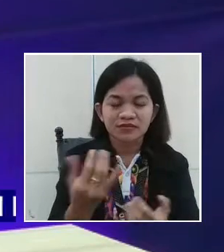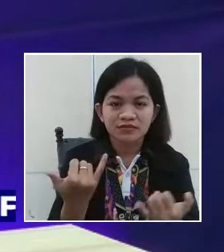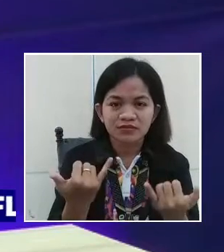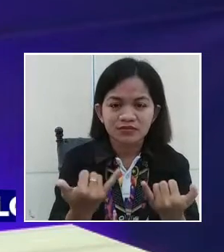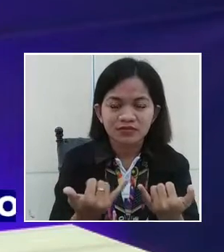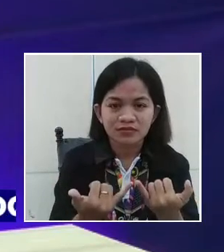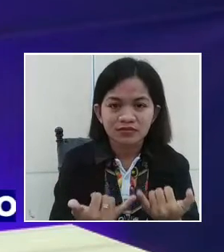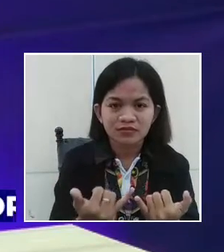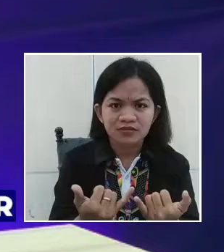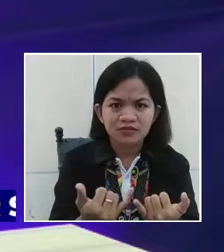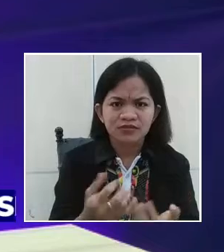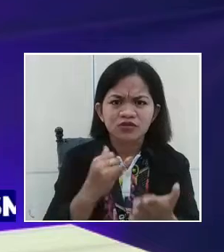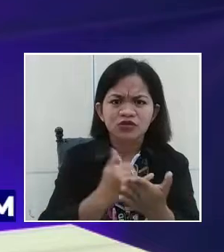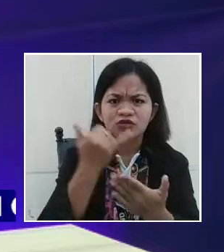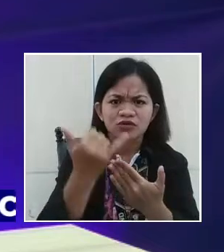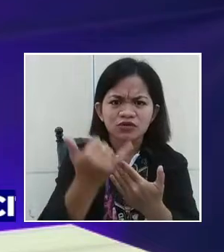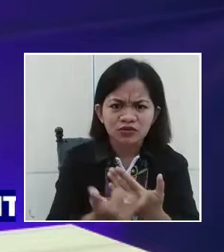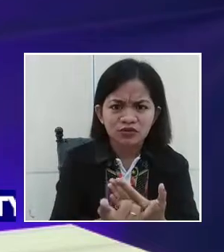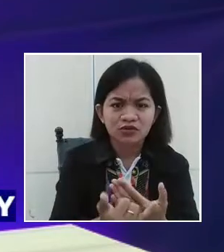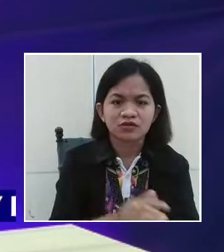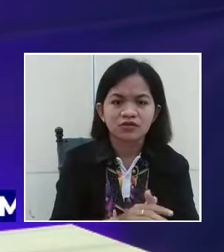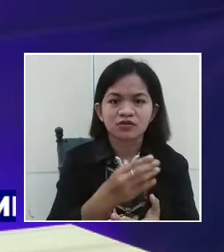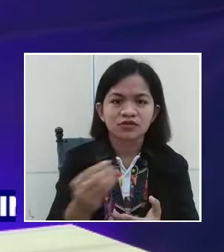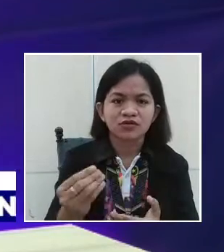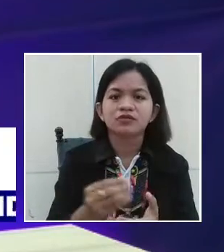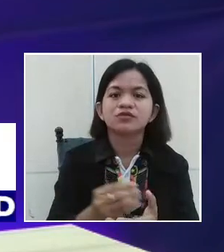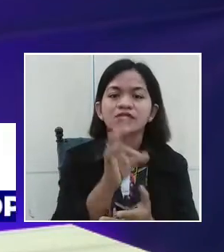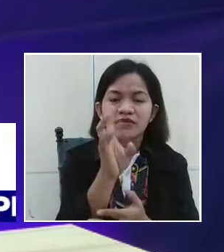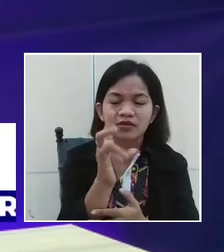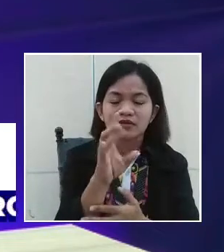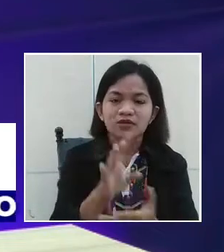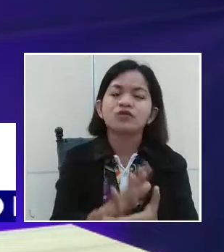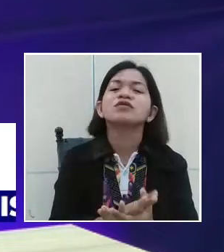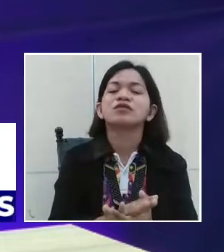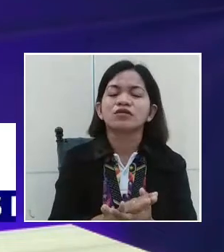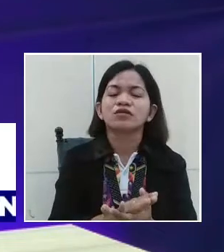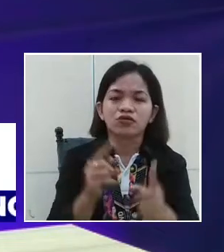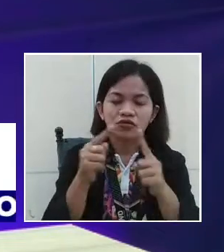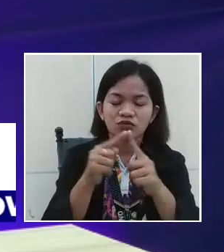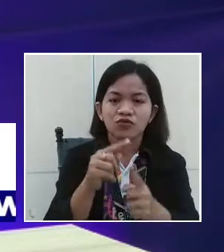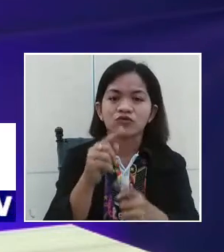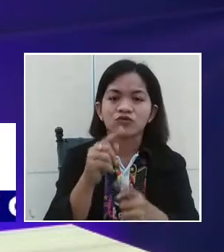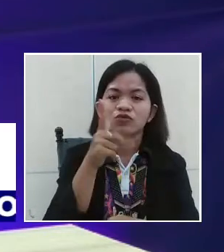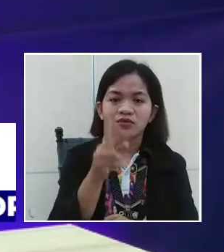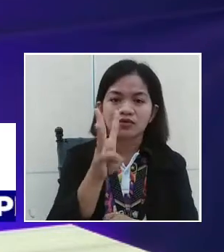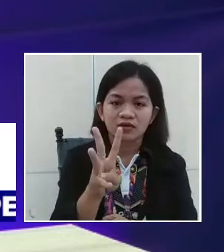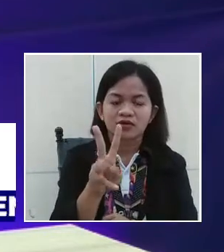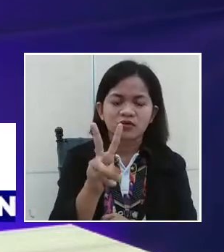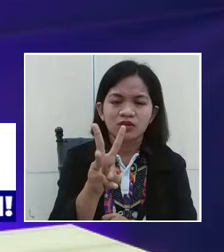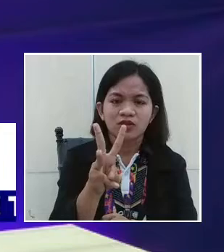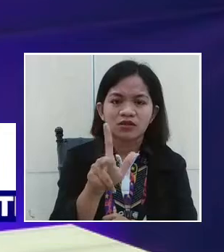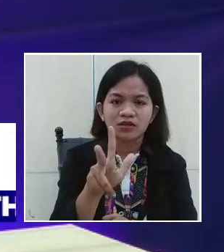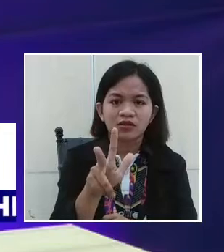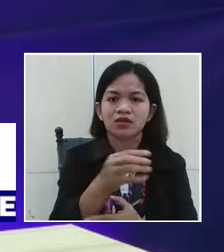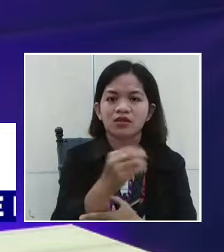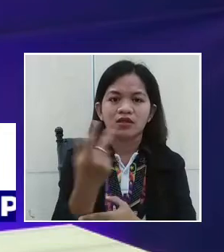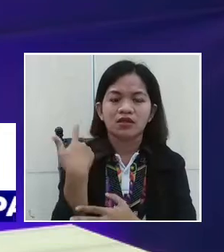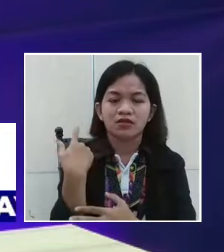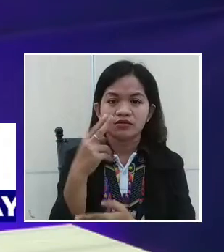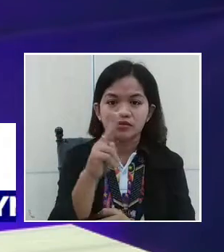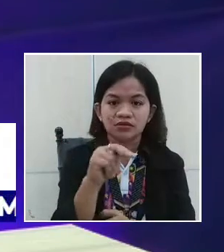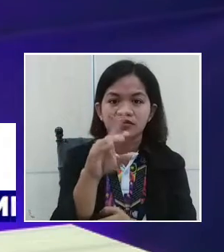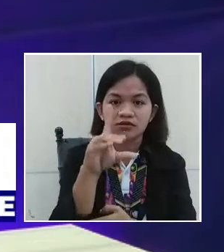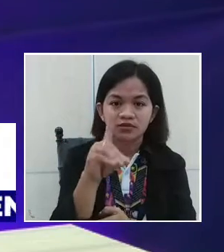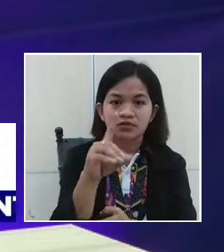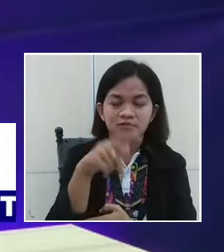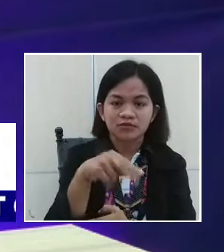July 17 to July 23 is NDPR or National Disability Prevention Rehabilitation